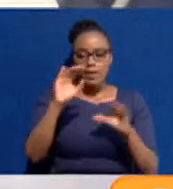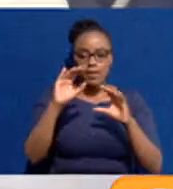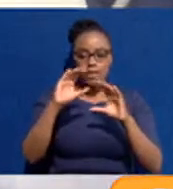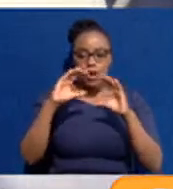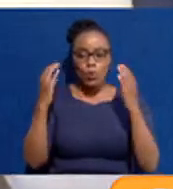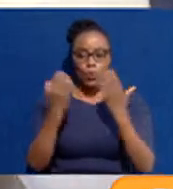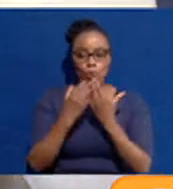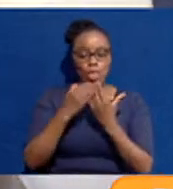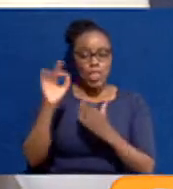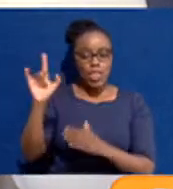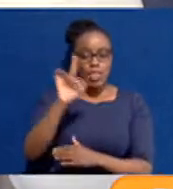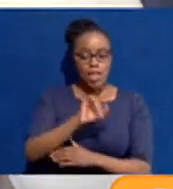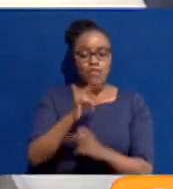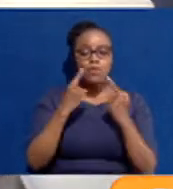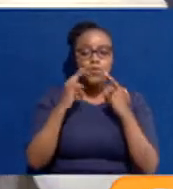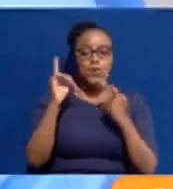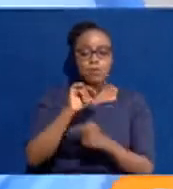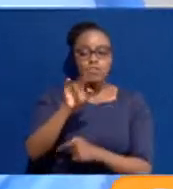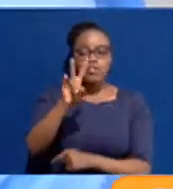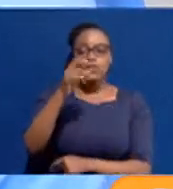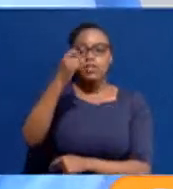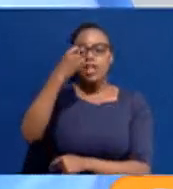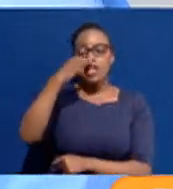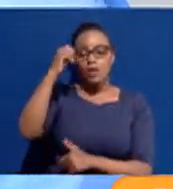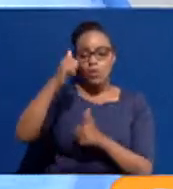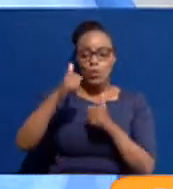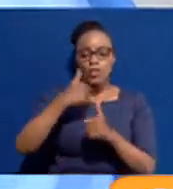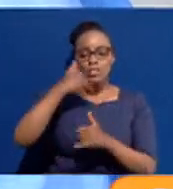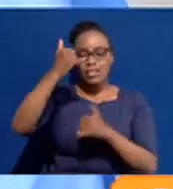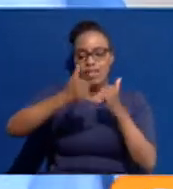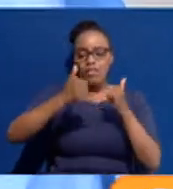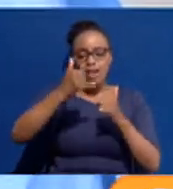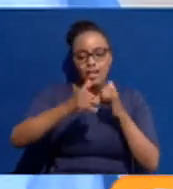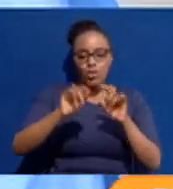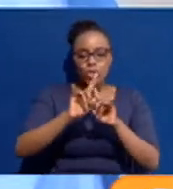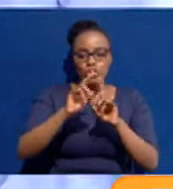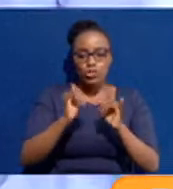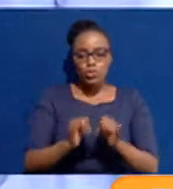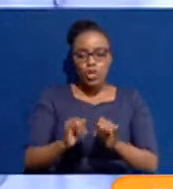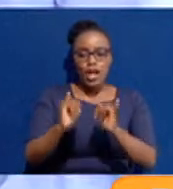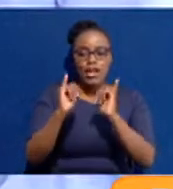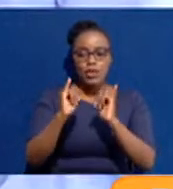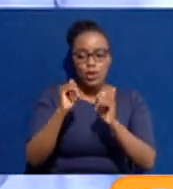Institute has announced two vaccines that are at the final clinical trial.